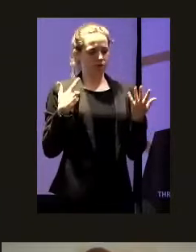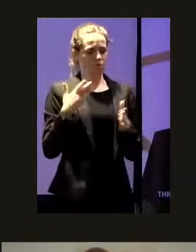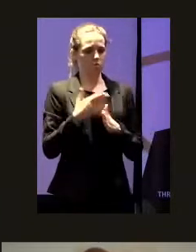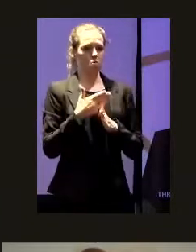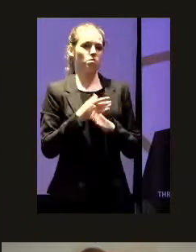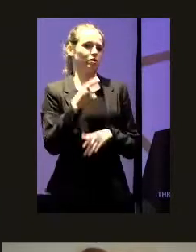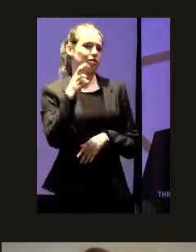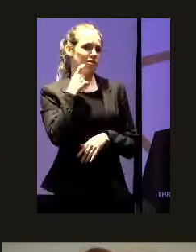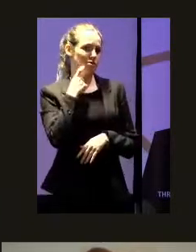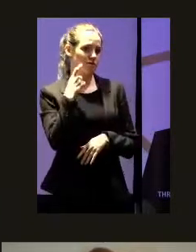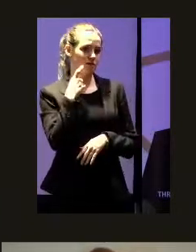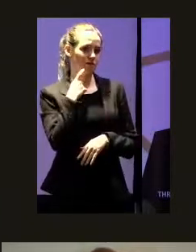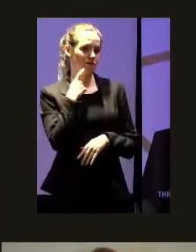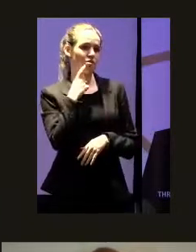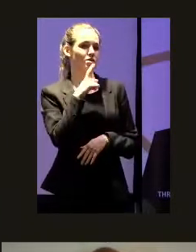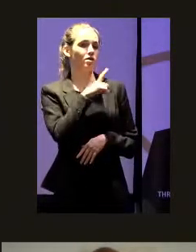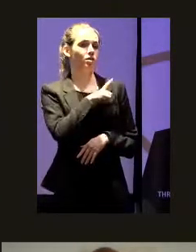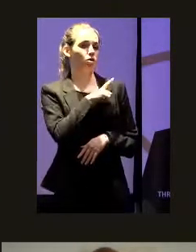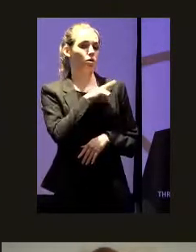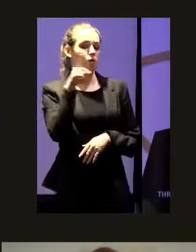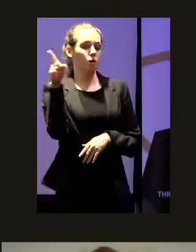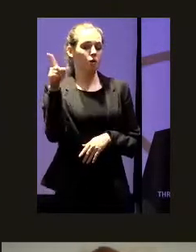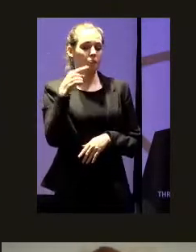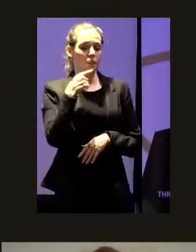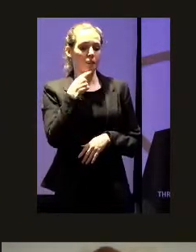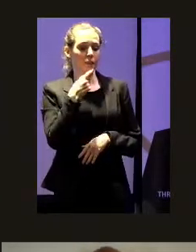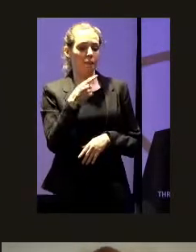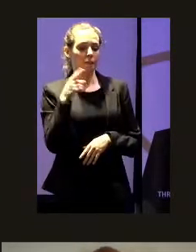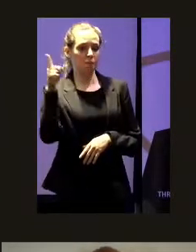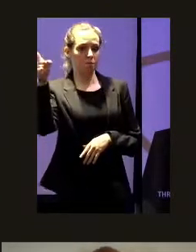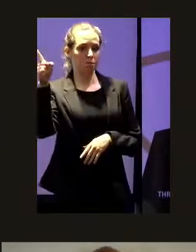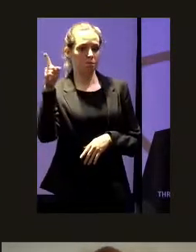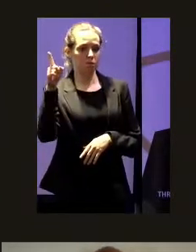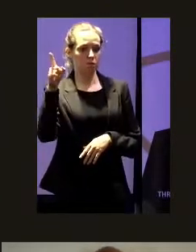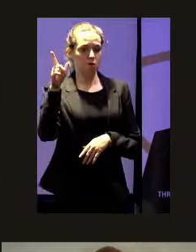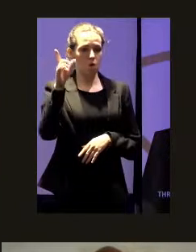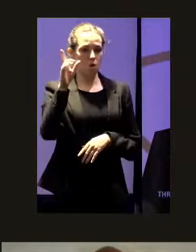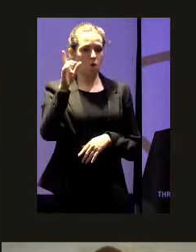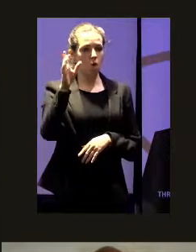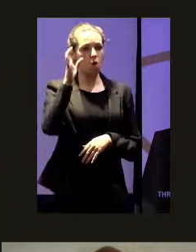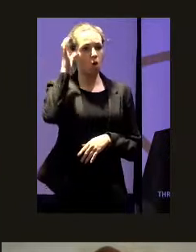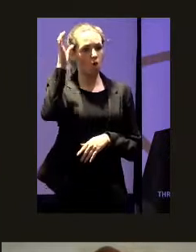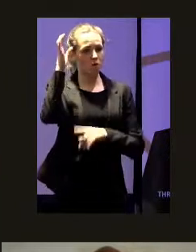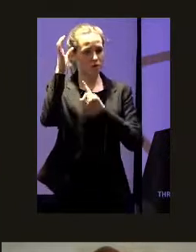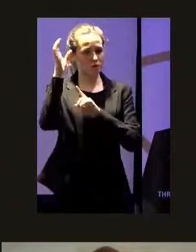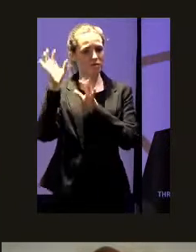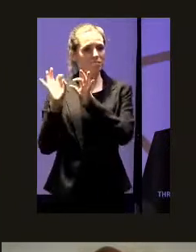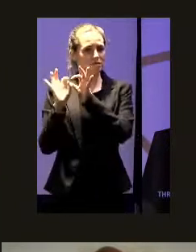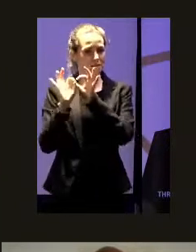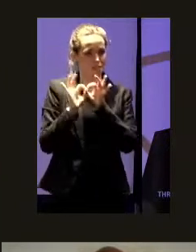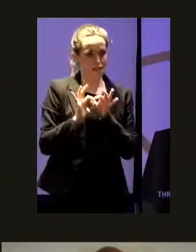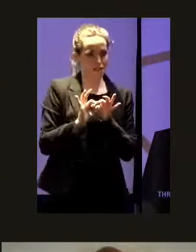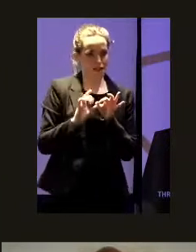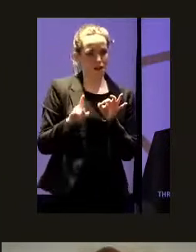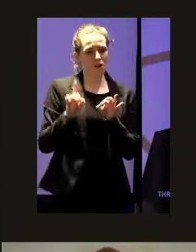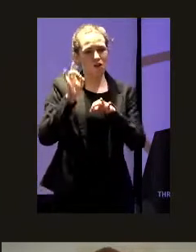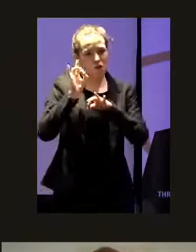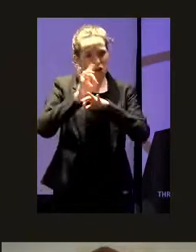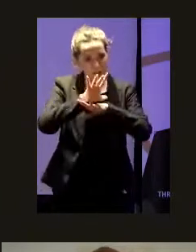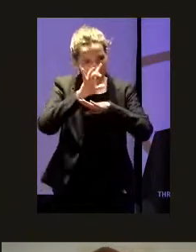of ensuring that we talk about what the courts have pronounced on consultation, that